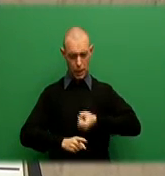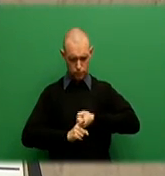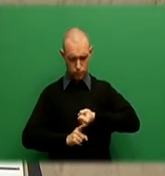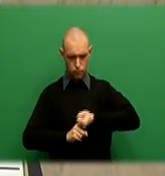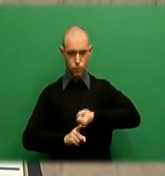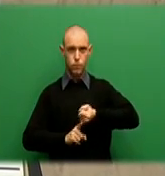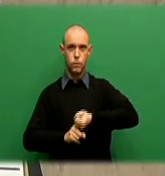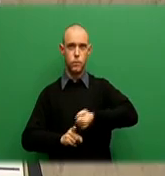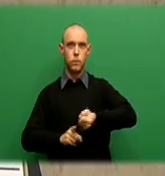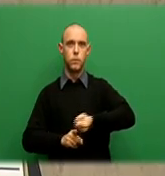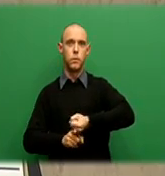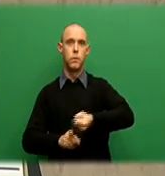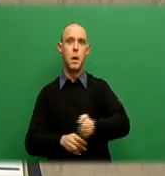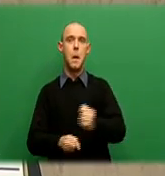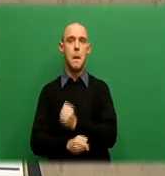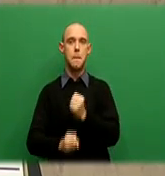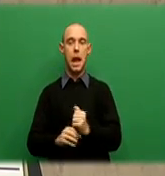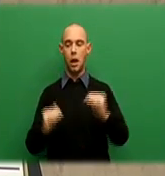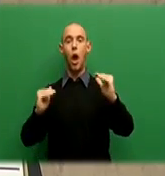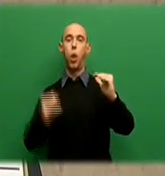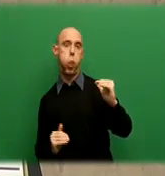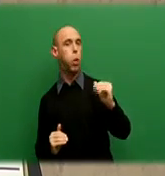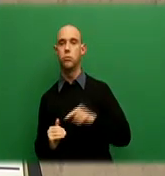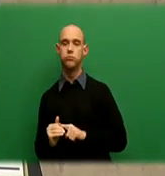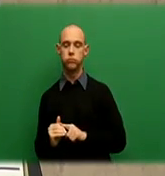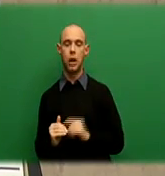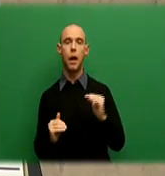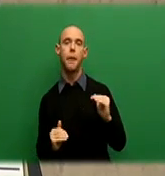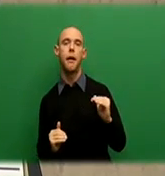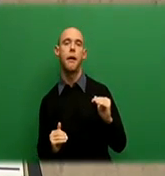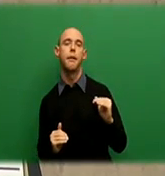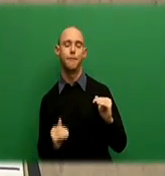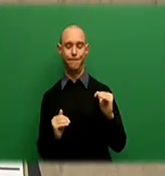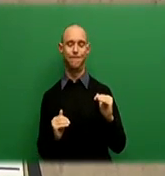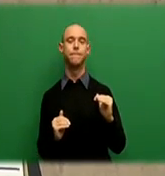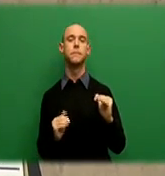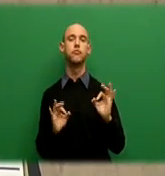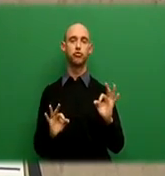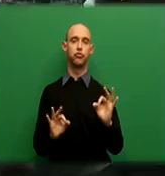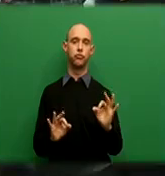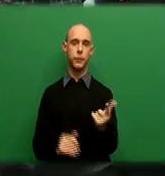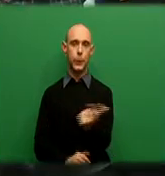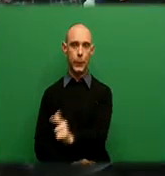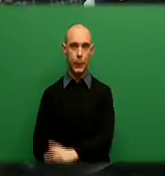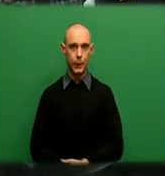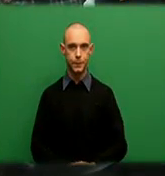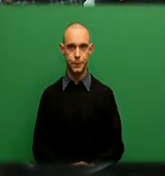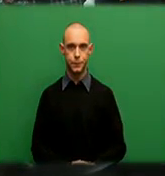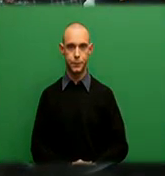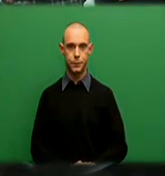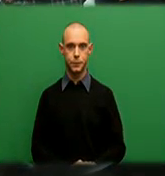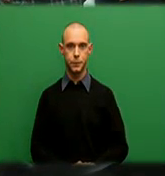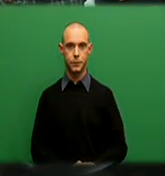trajectory takes another profile as opposed to going towards the sub-investment grade. Okay, that dealt